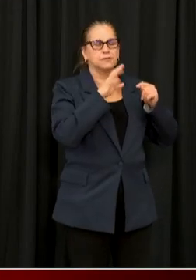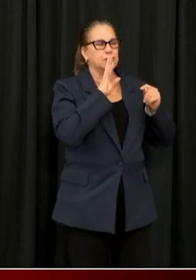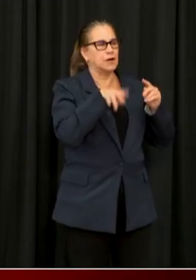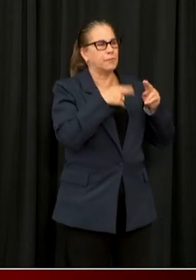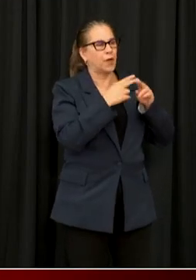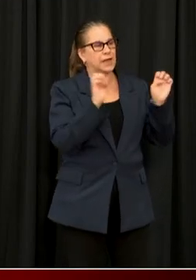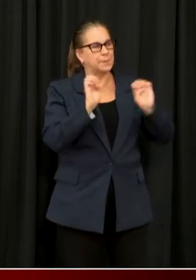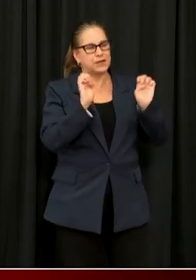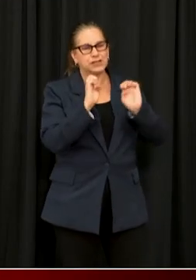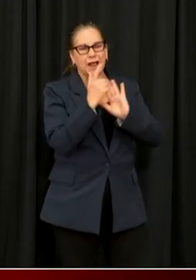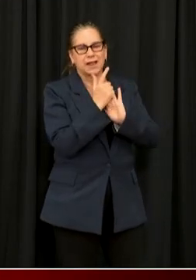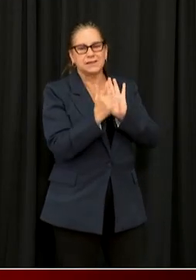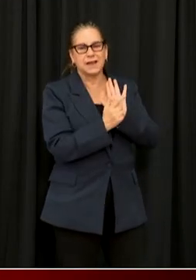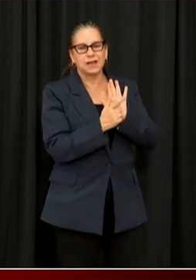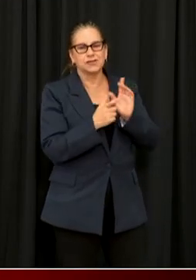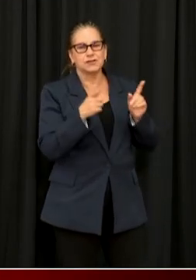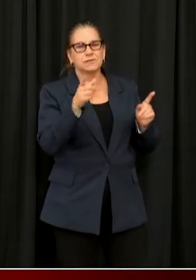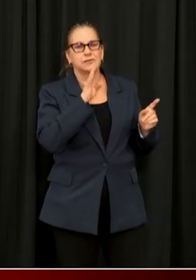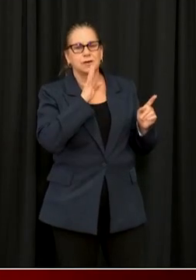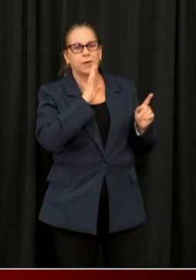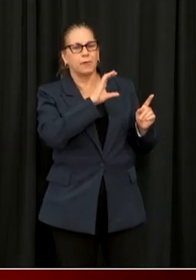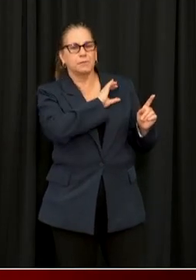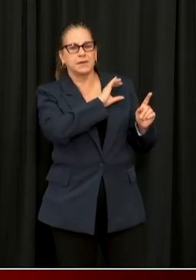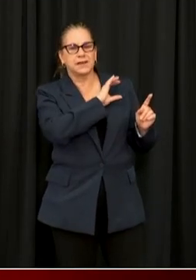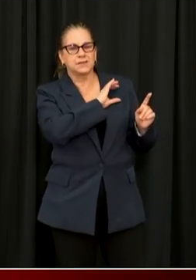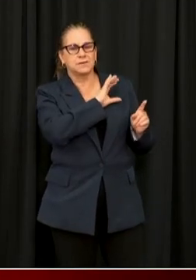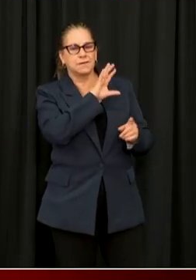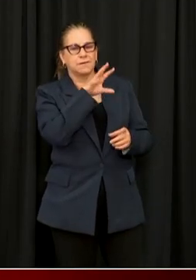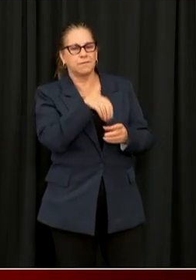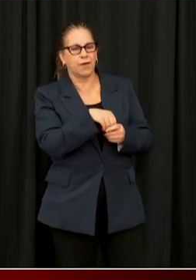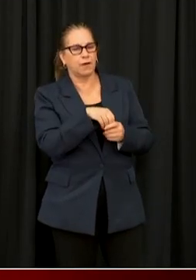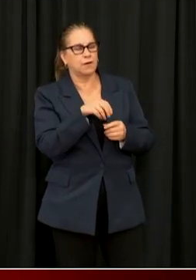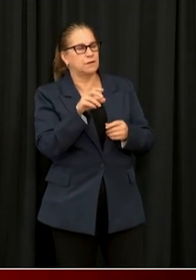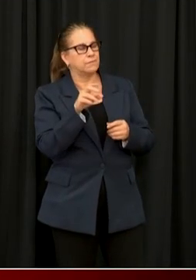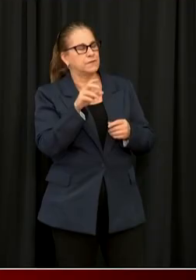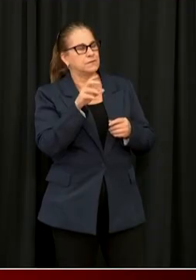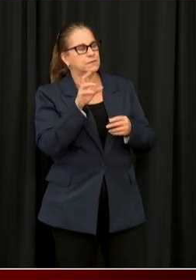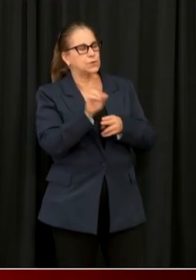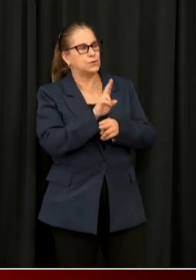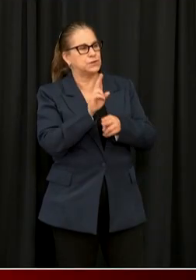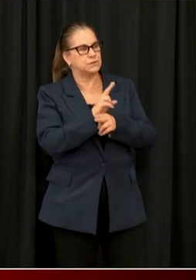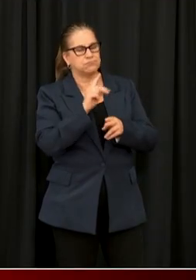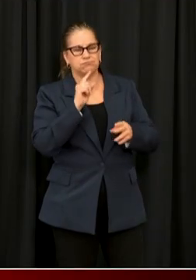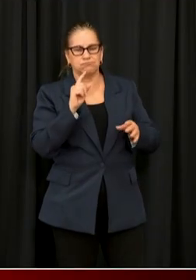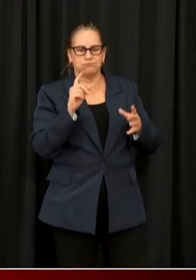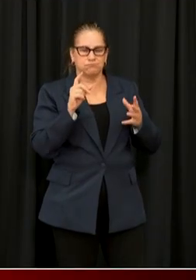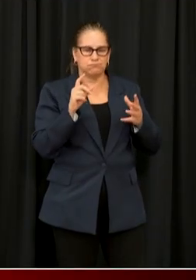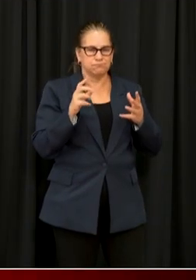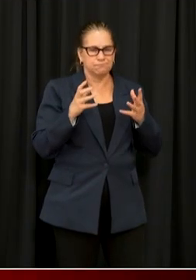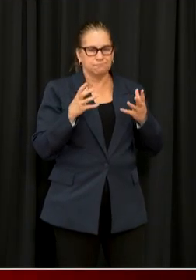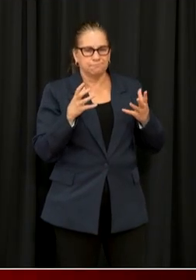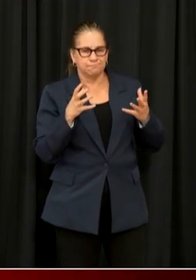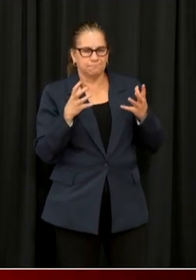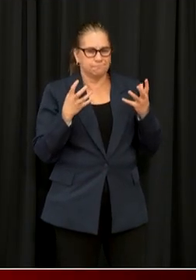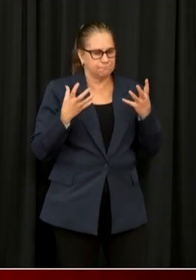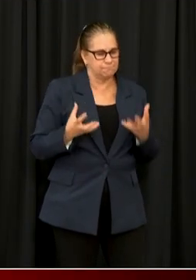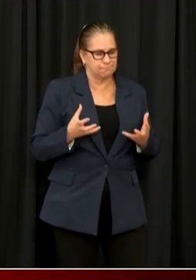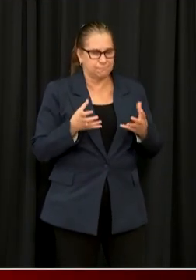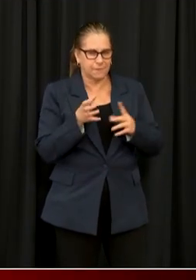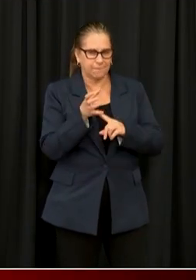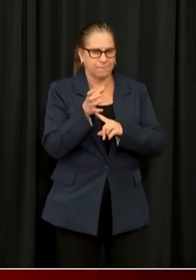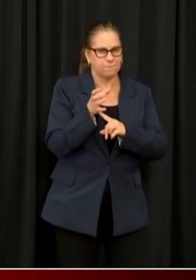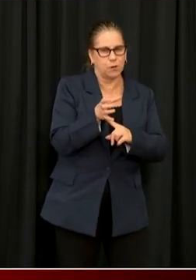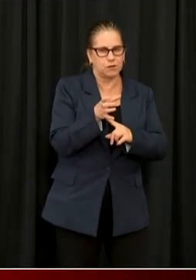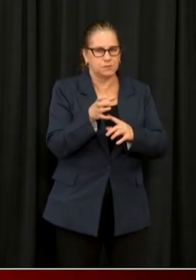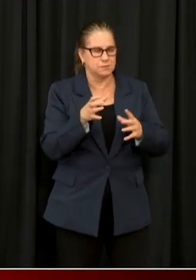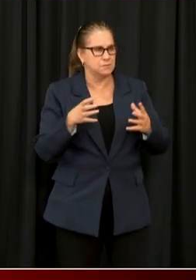officers involved in a serious use of force incident, their names would be released within 72 hours and the body camera video would